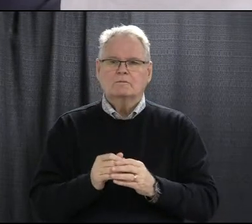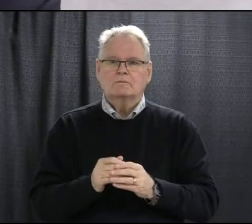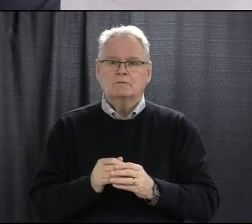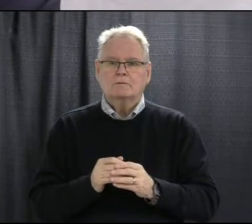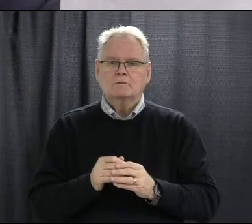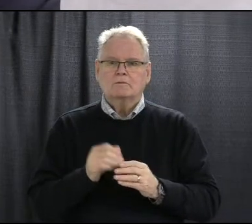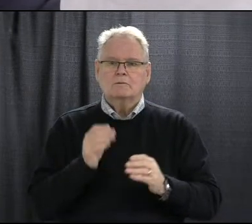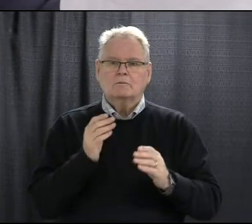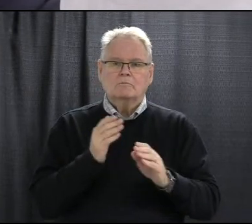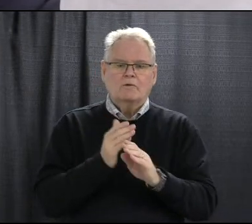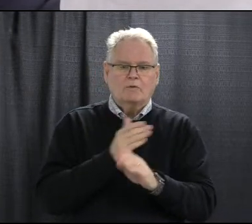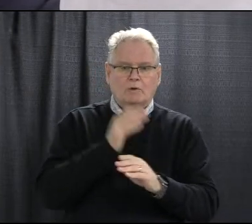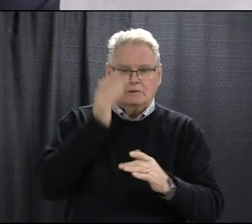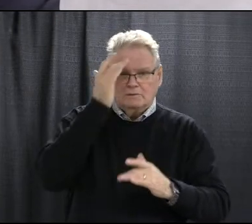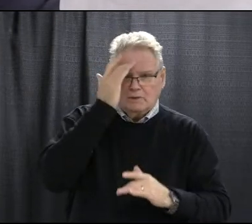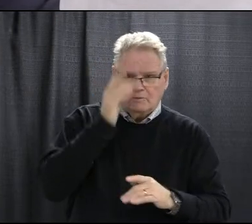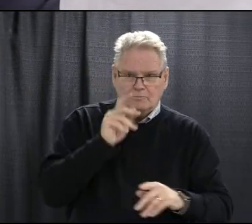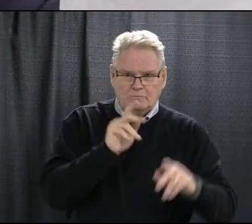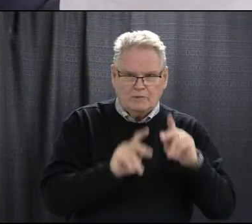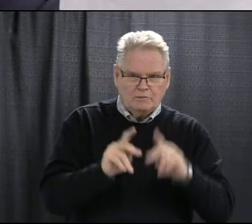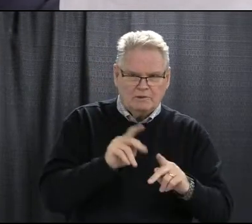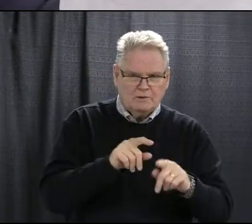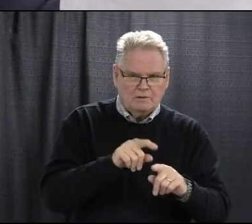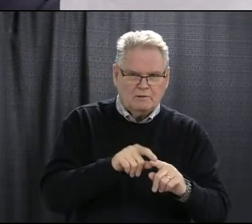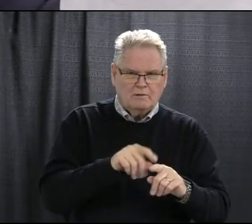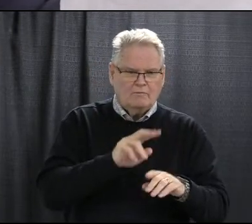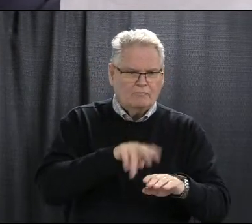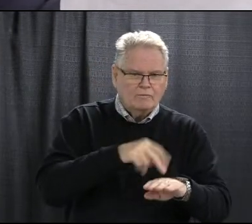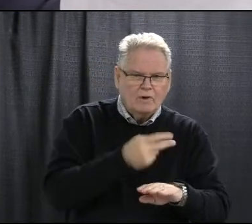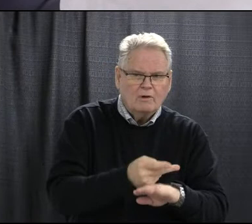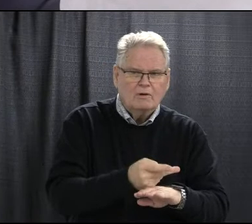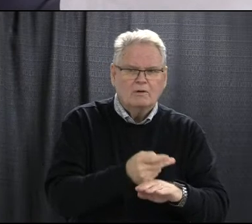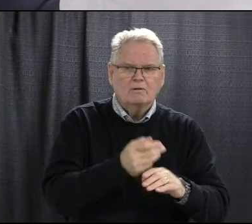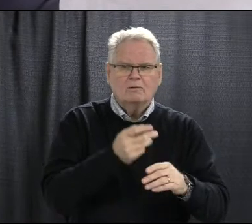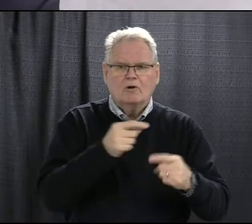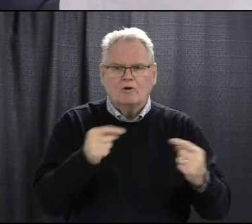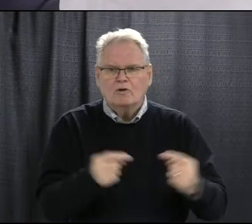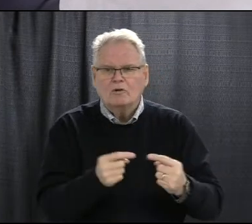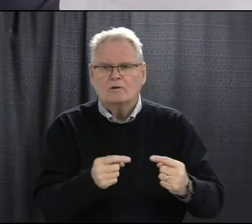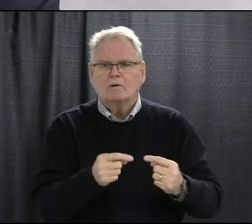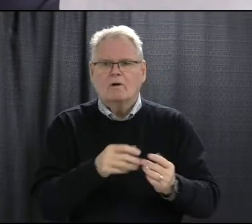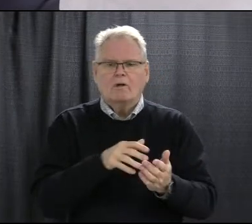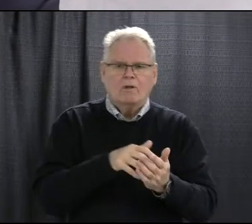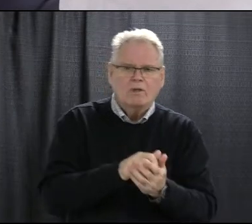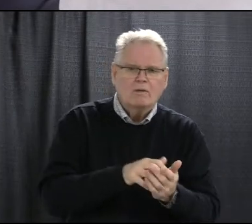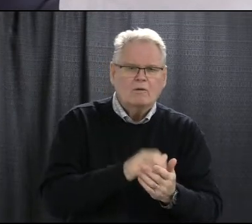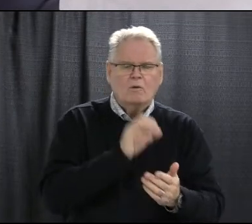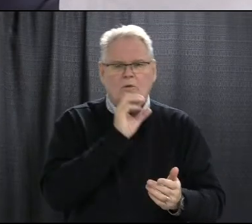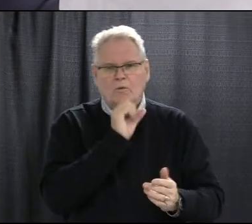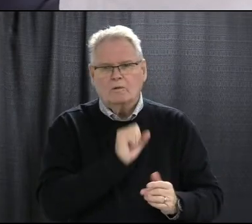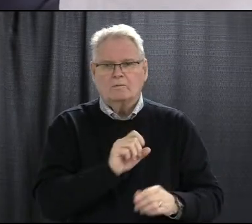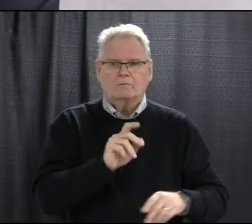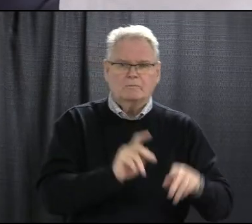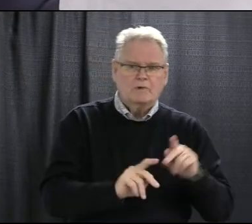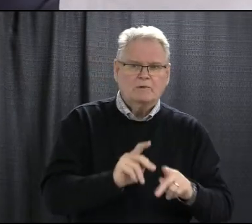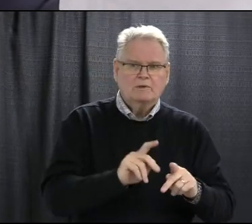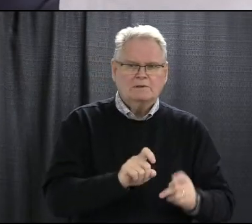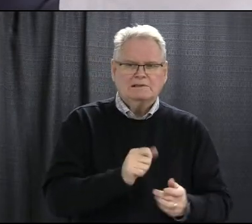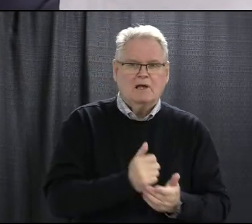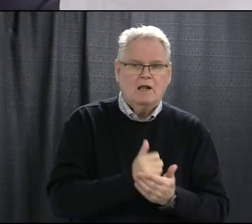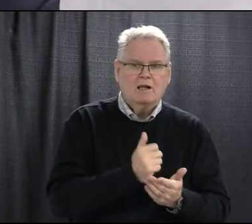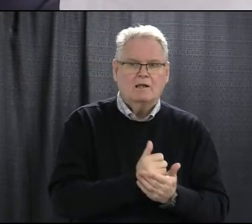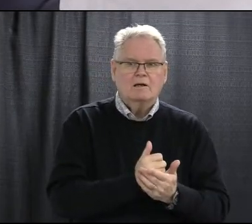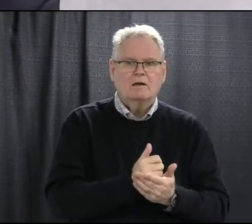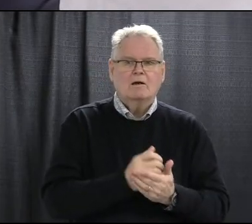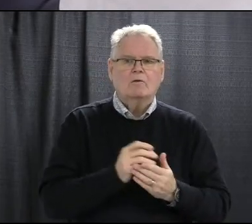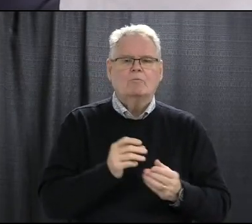frailty, and a restoration of strength in those people whose frailty has been damaged by being in hospital.